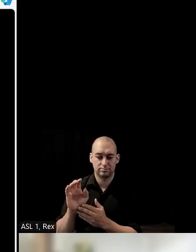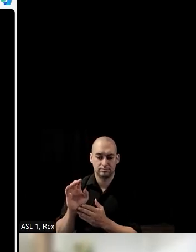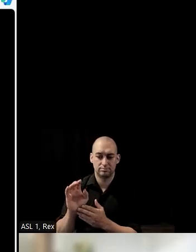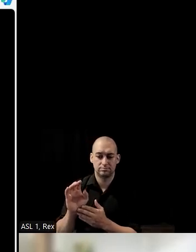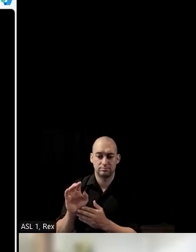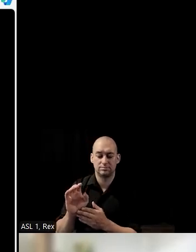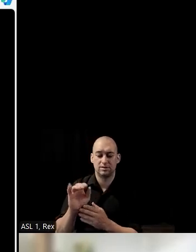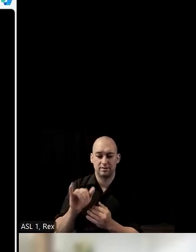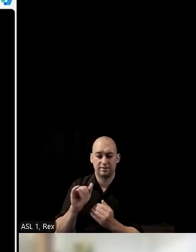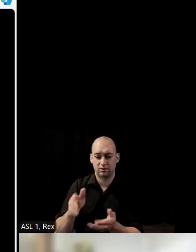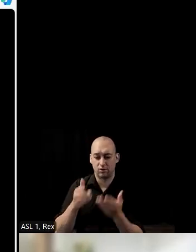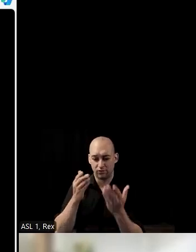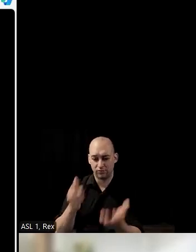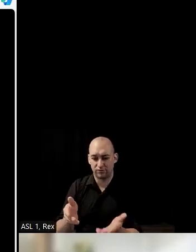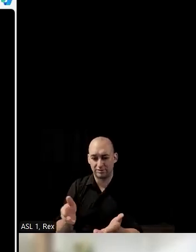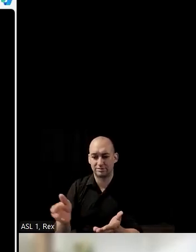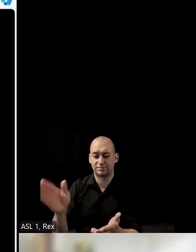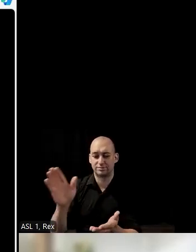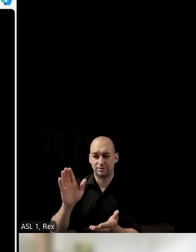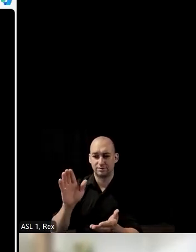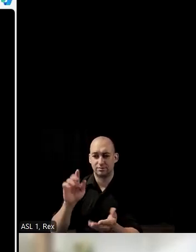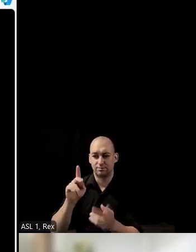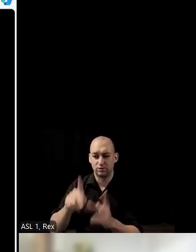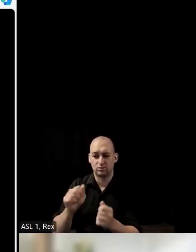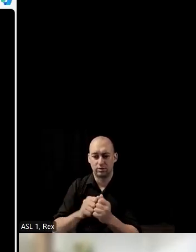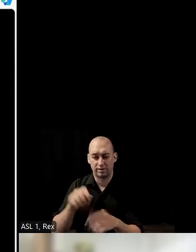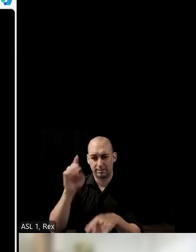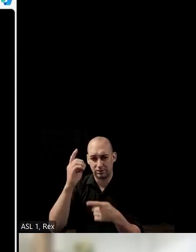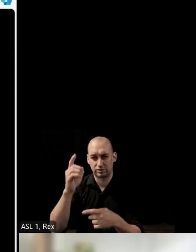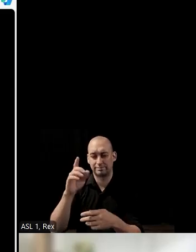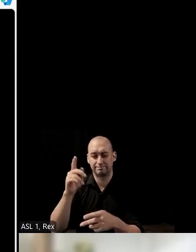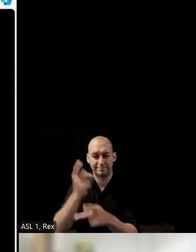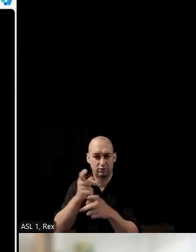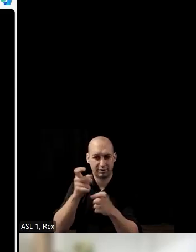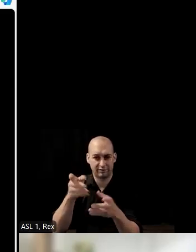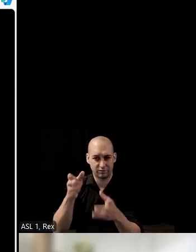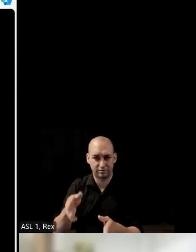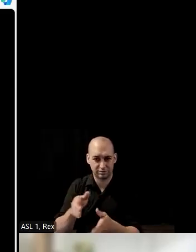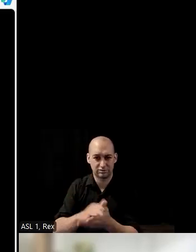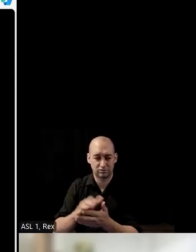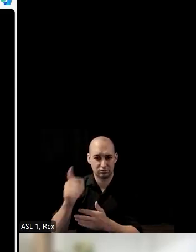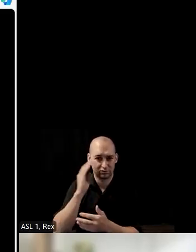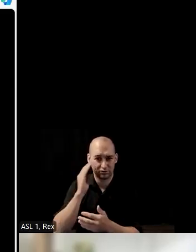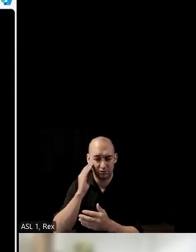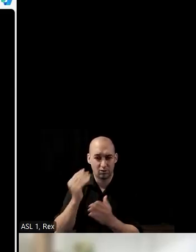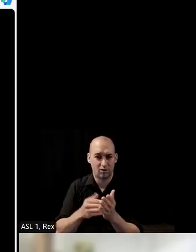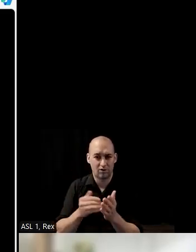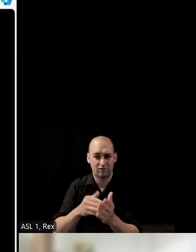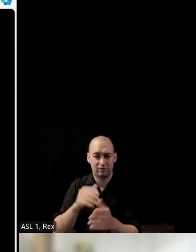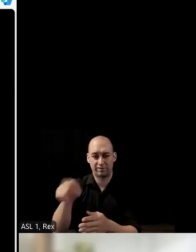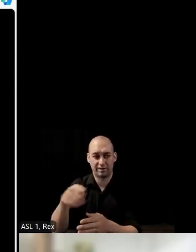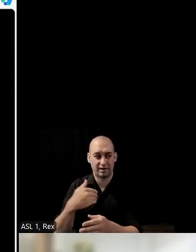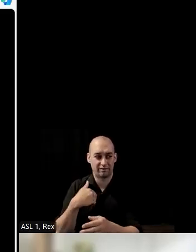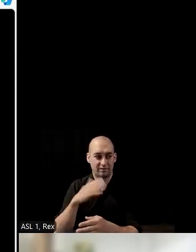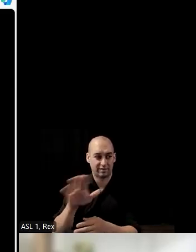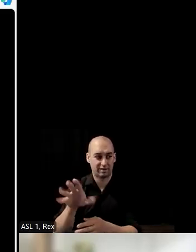It's actually offered to both the person with dementia and caregivers. As we know, often caregivers have their own medical issues